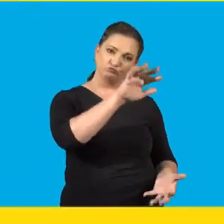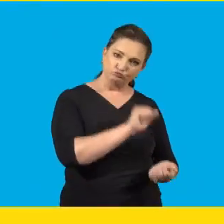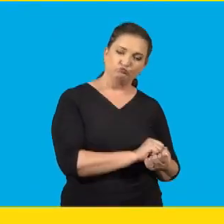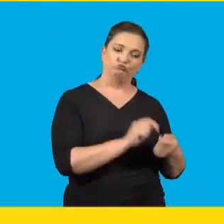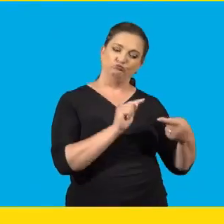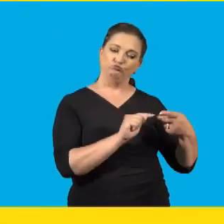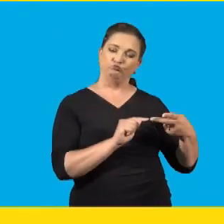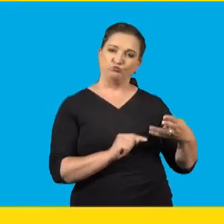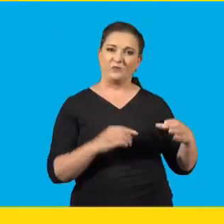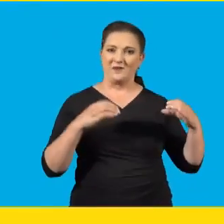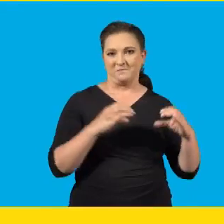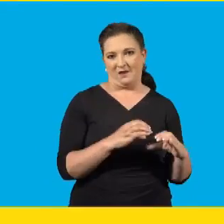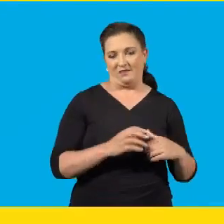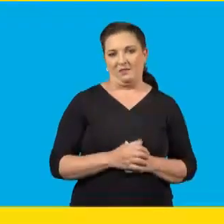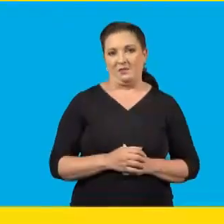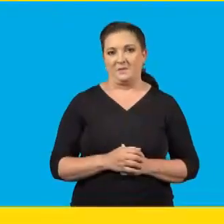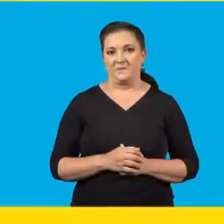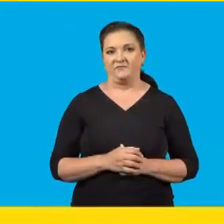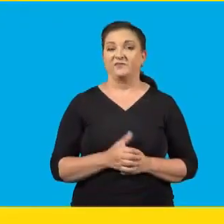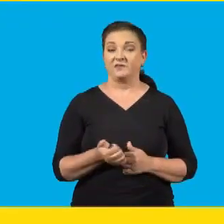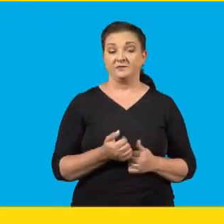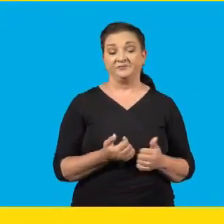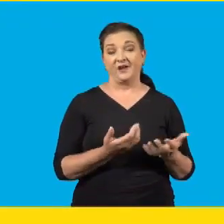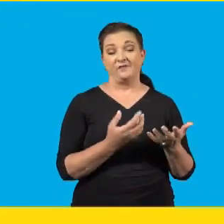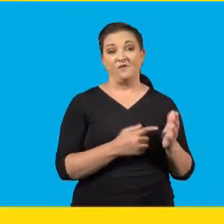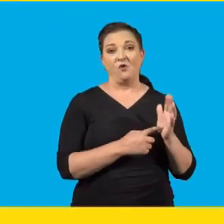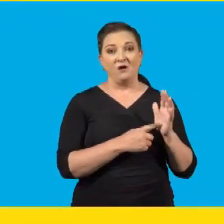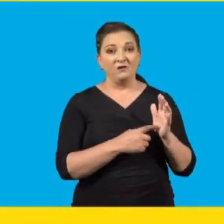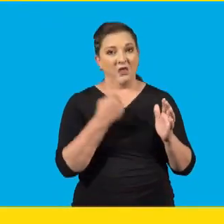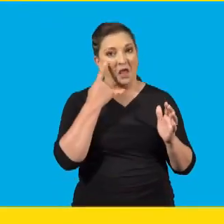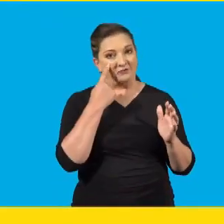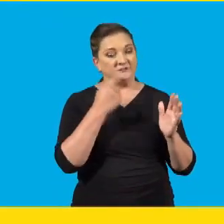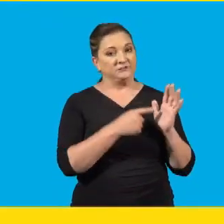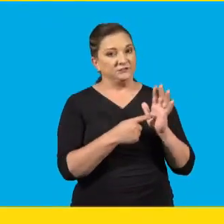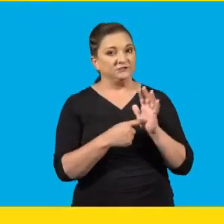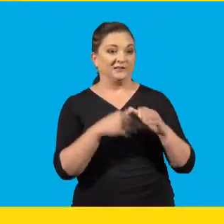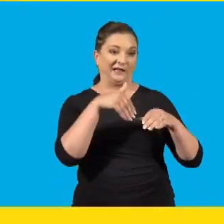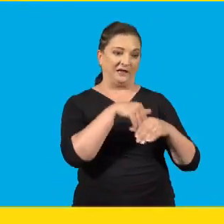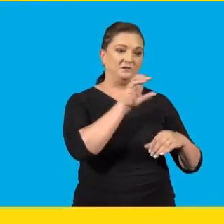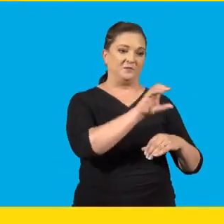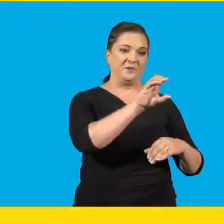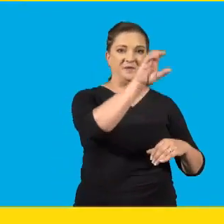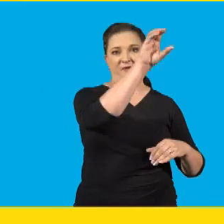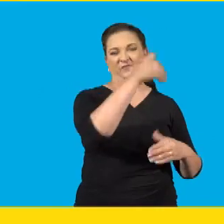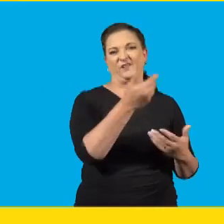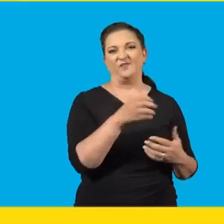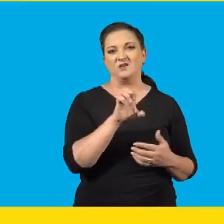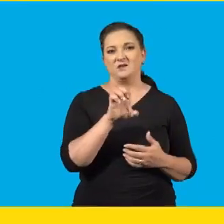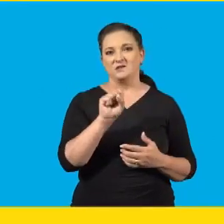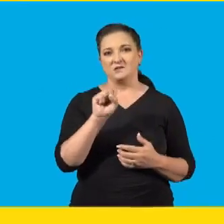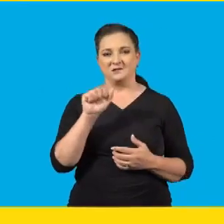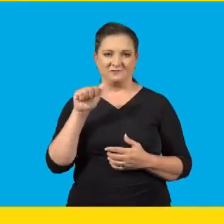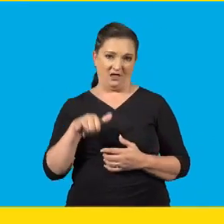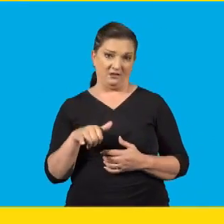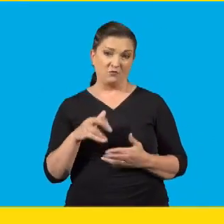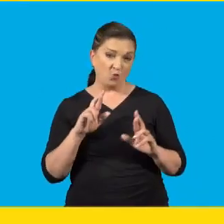You just sum up your main points, and then you use that relevant evidence that you will have used in the body of your